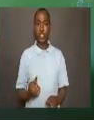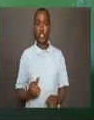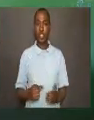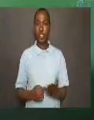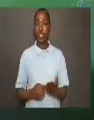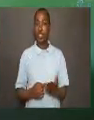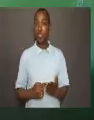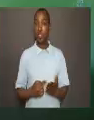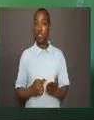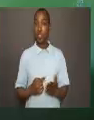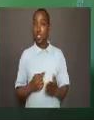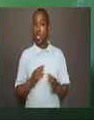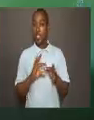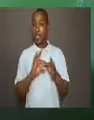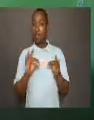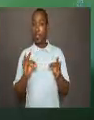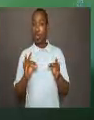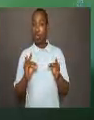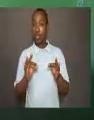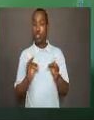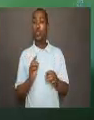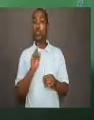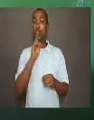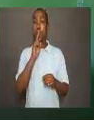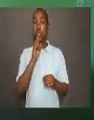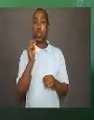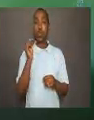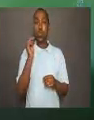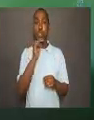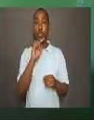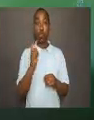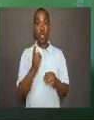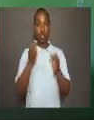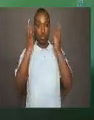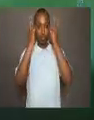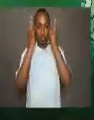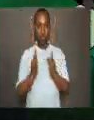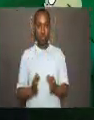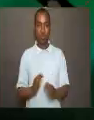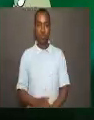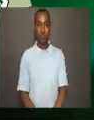Please determine if the statement is true or false.